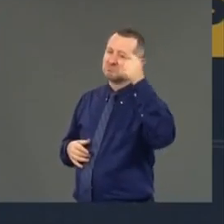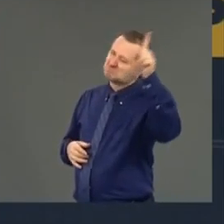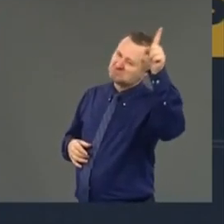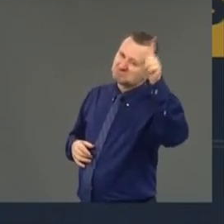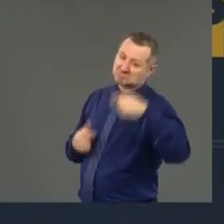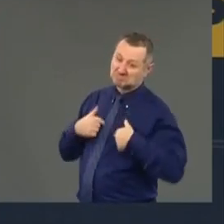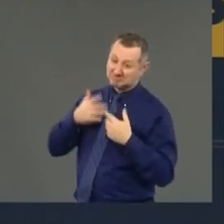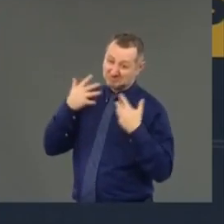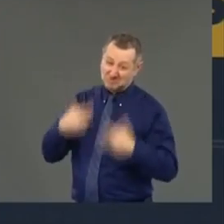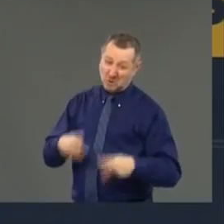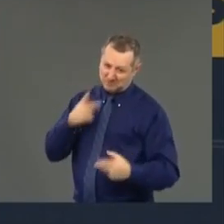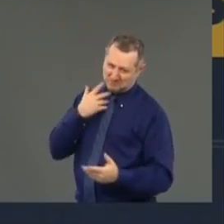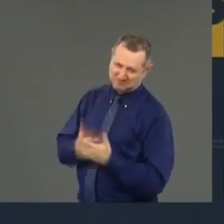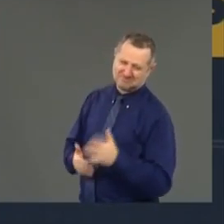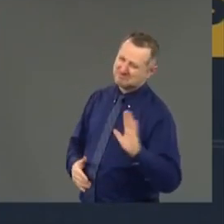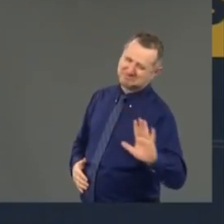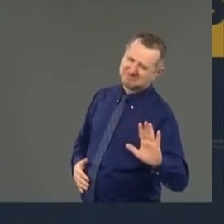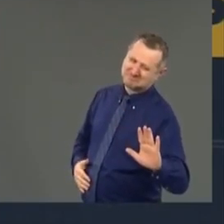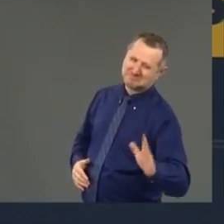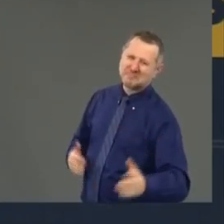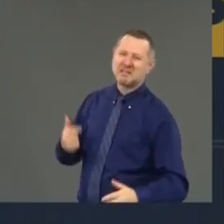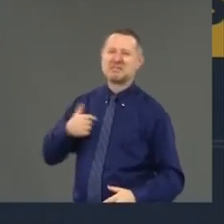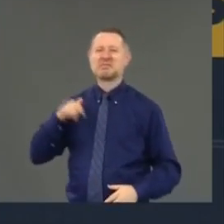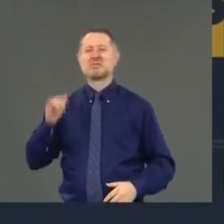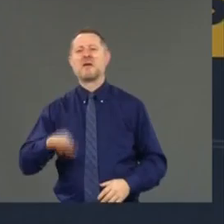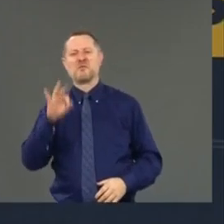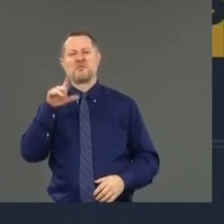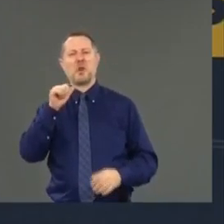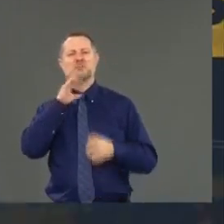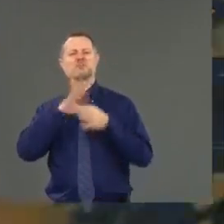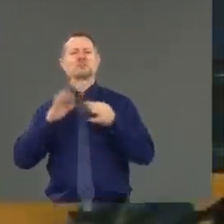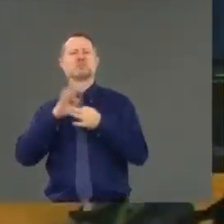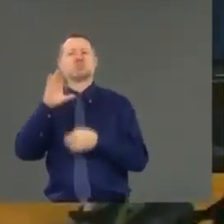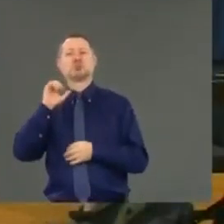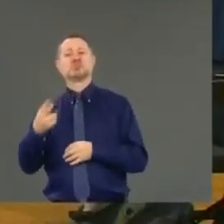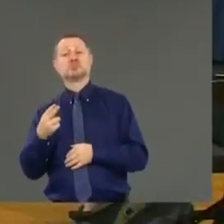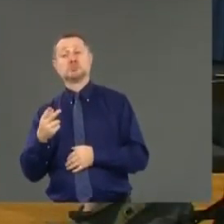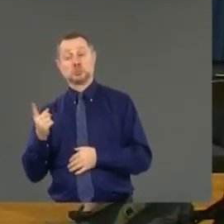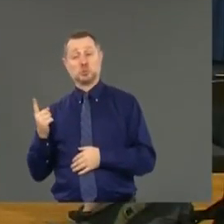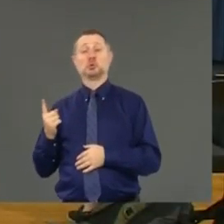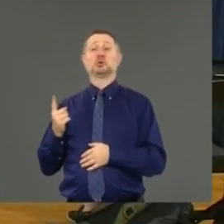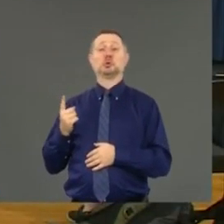partying. I'm going to go when they were partying down on the Florida beach. And now he's dead.